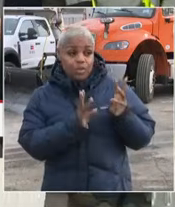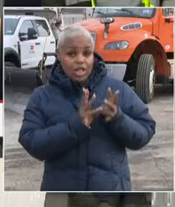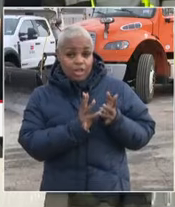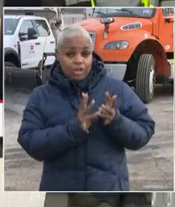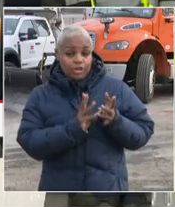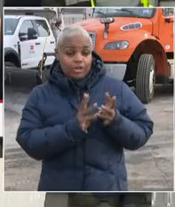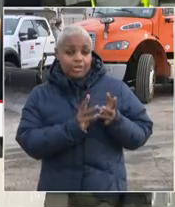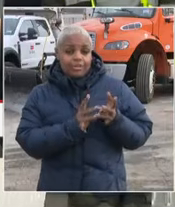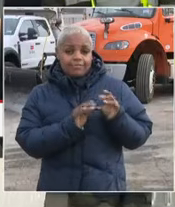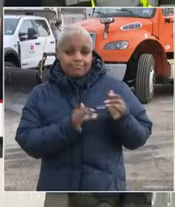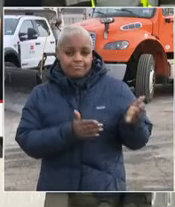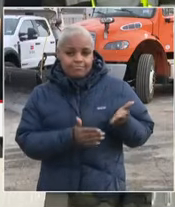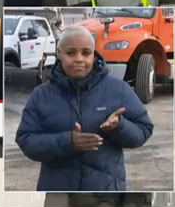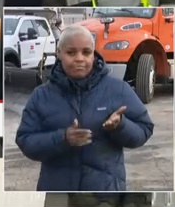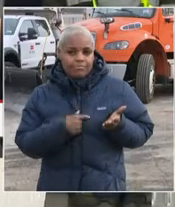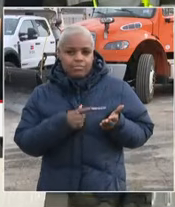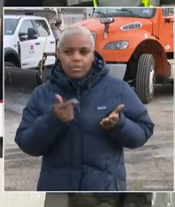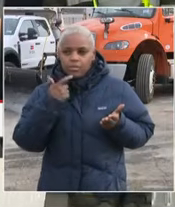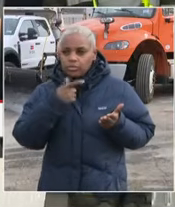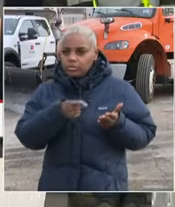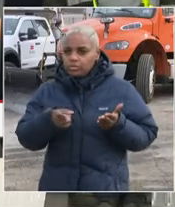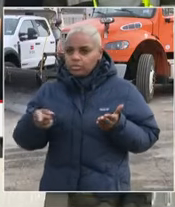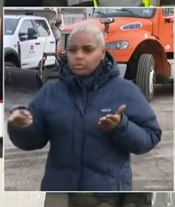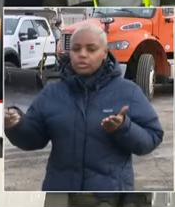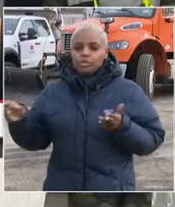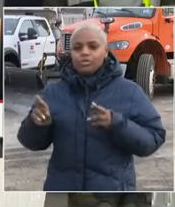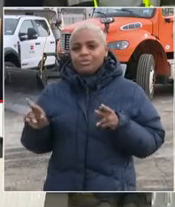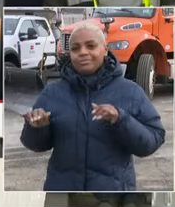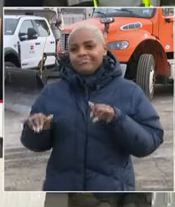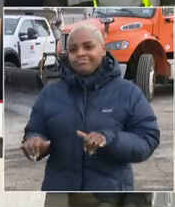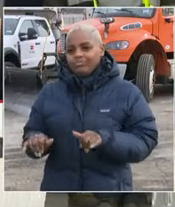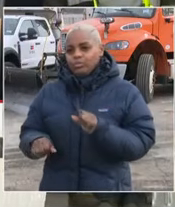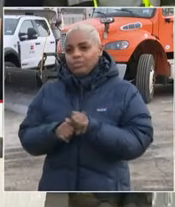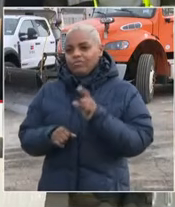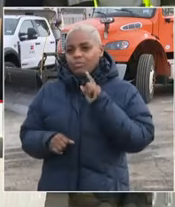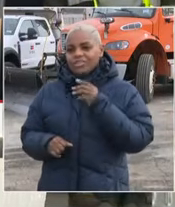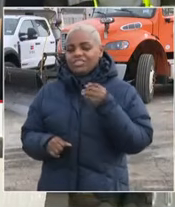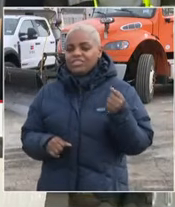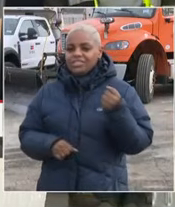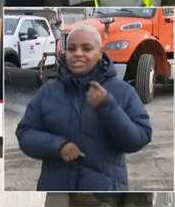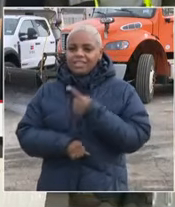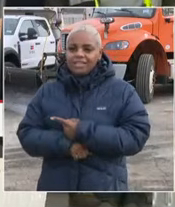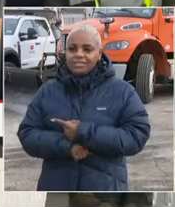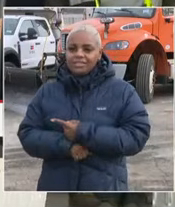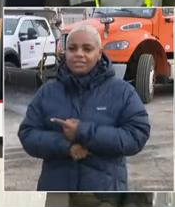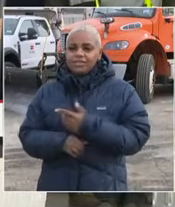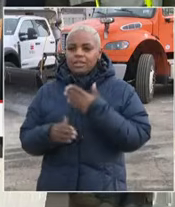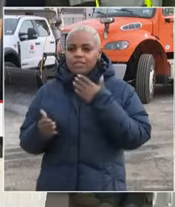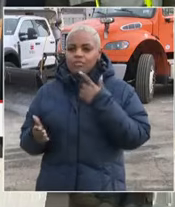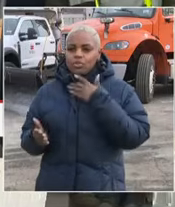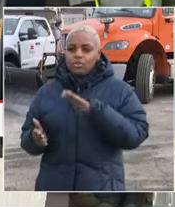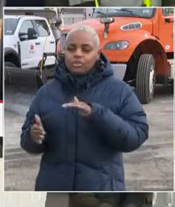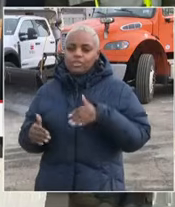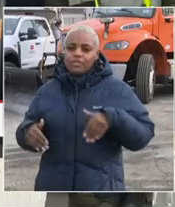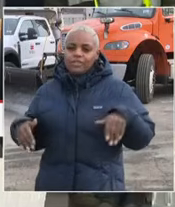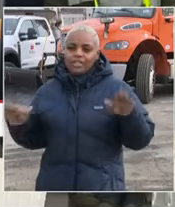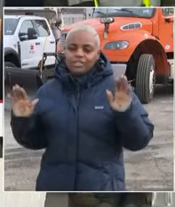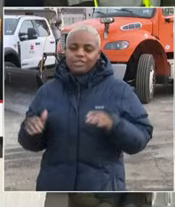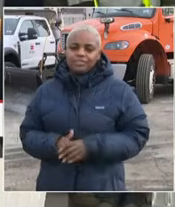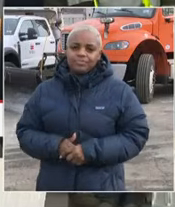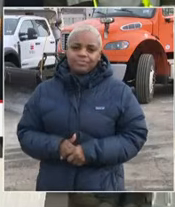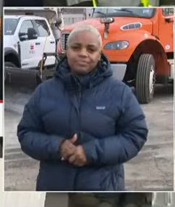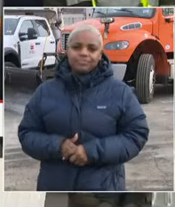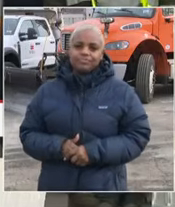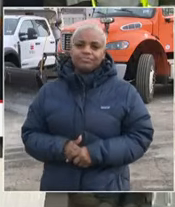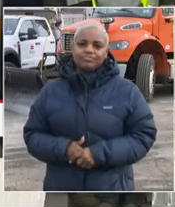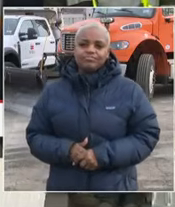their families for several days. And we want to say thank you in advance for that sacrifice for all of